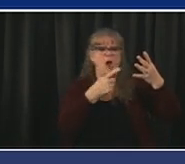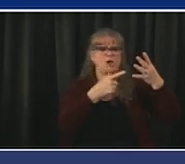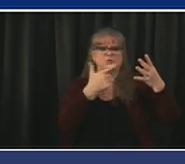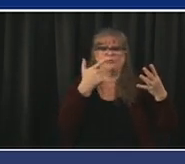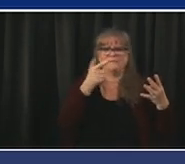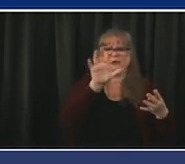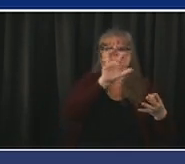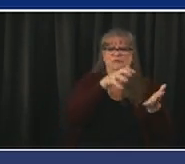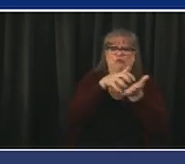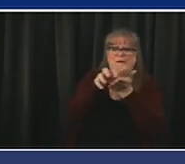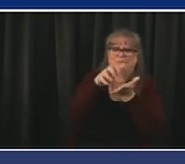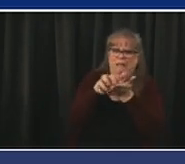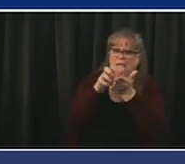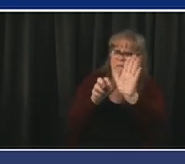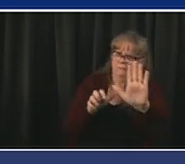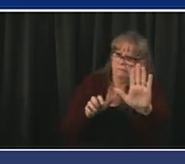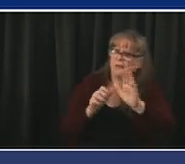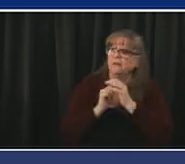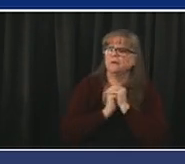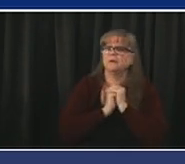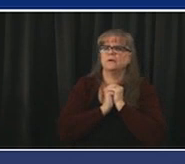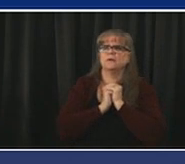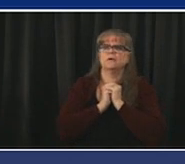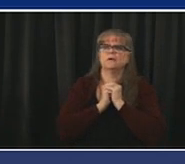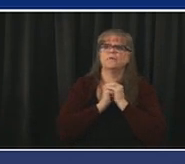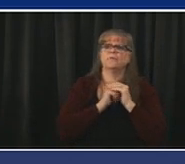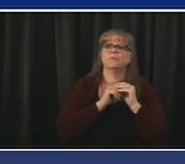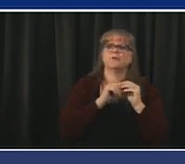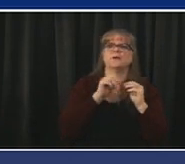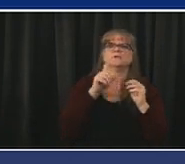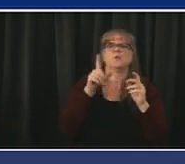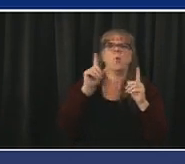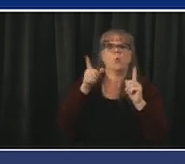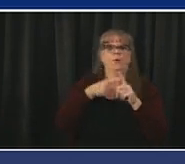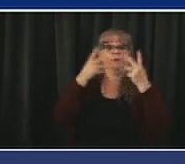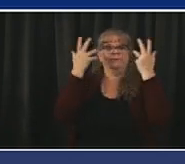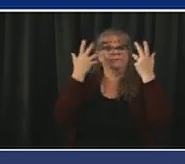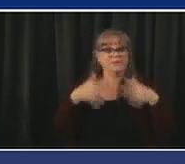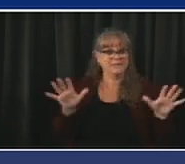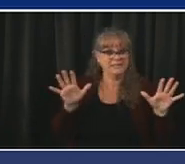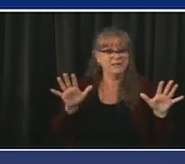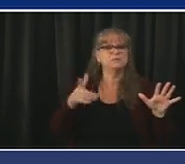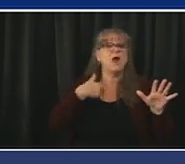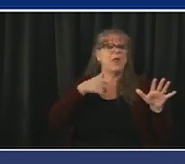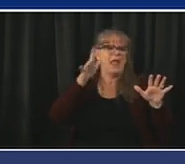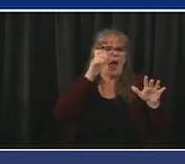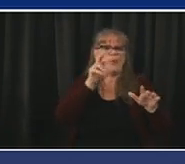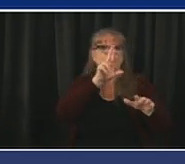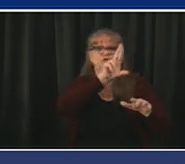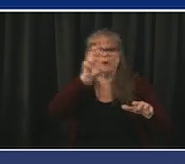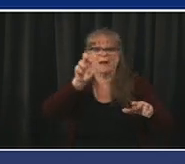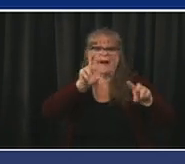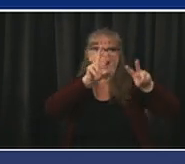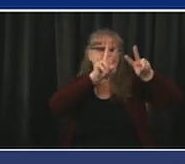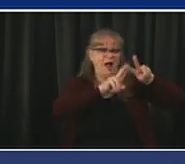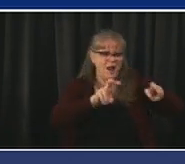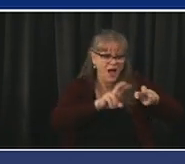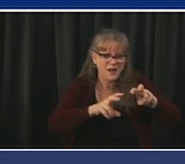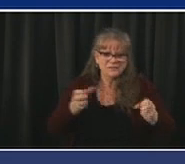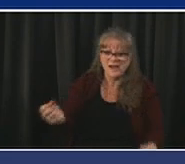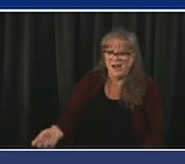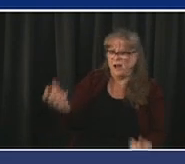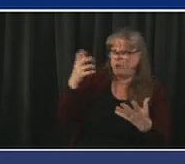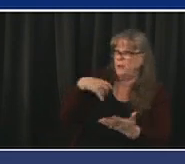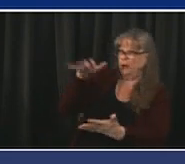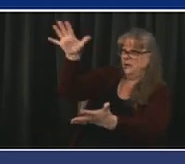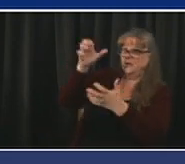slide. After that, we will assess the overall vaccine supply, and we will move towards phase 2, which will be